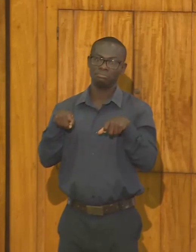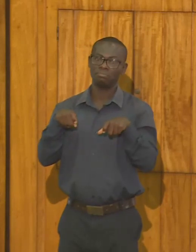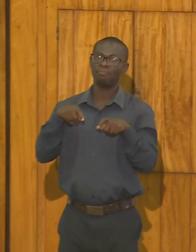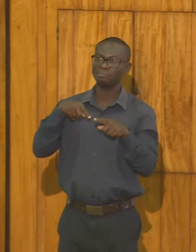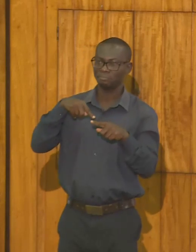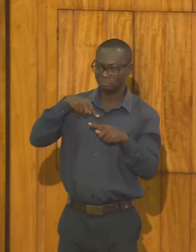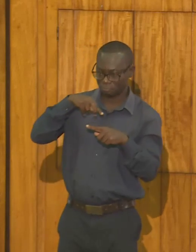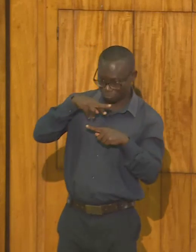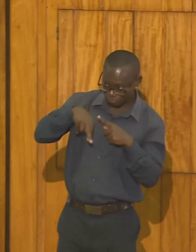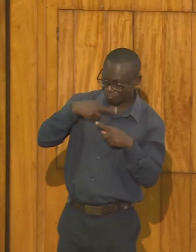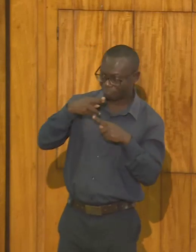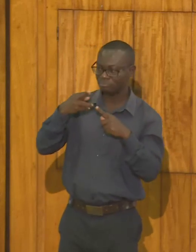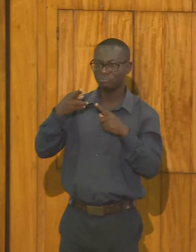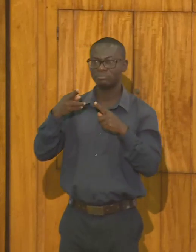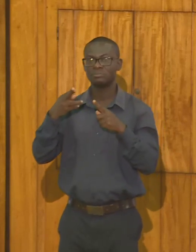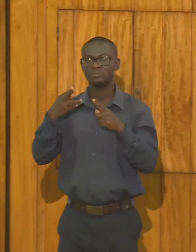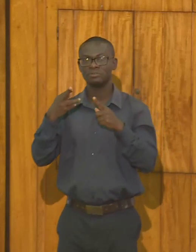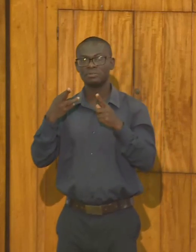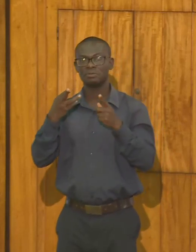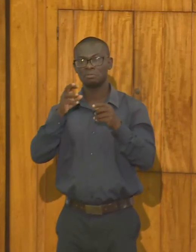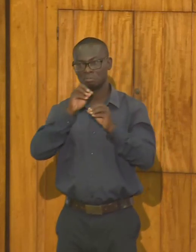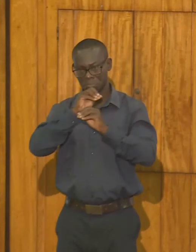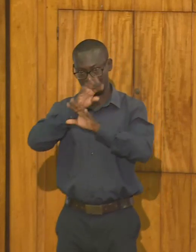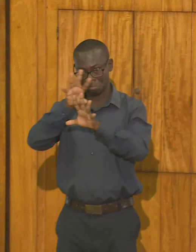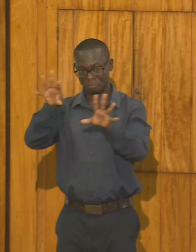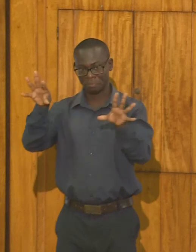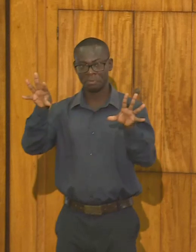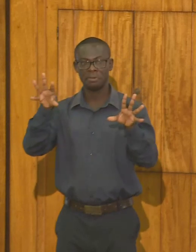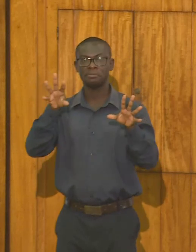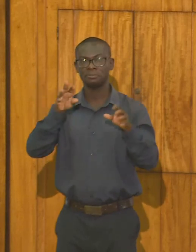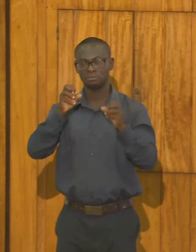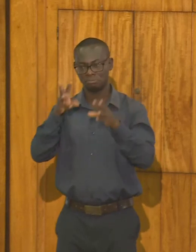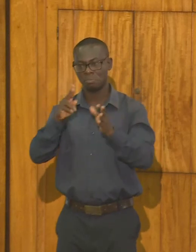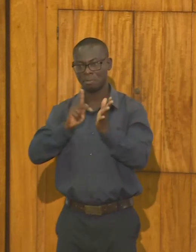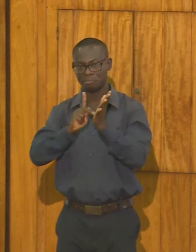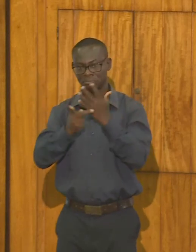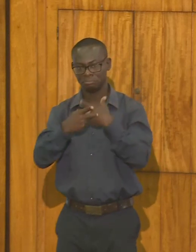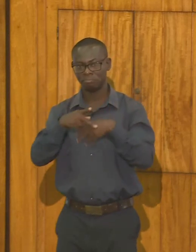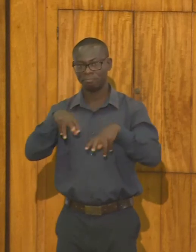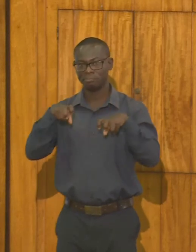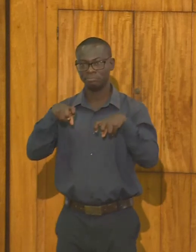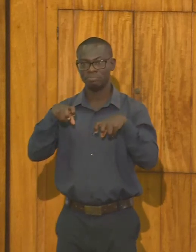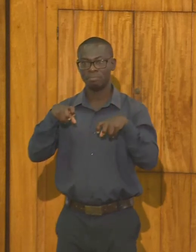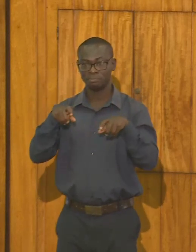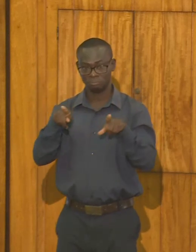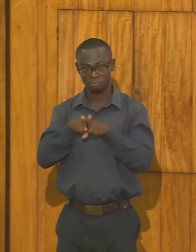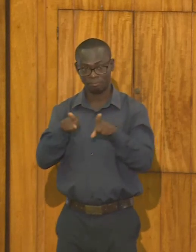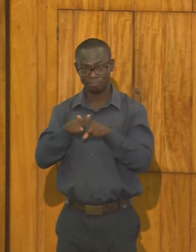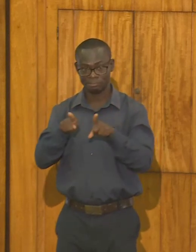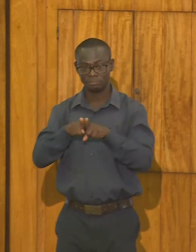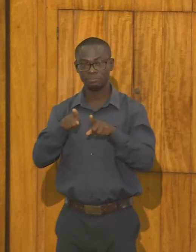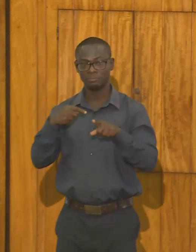the programs, and has been a major focus in a lot of the programming work. But as we